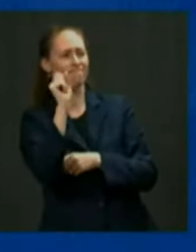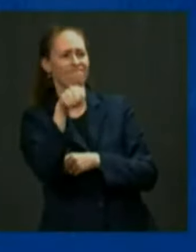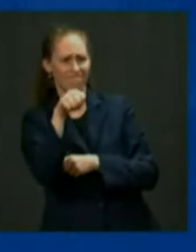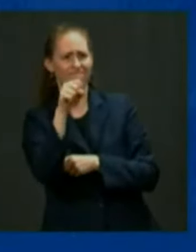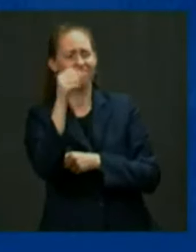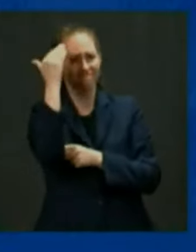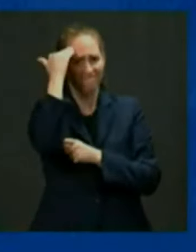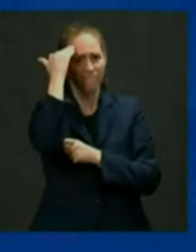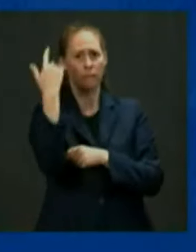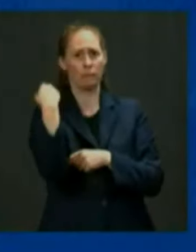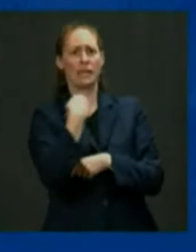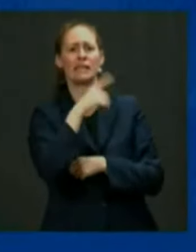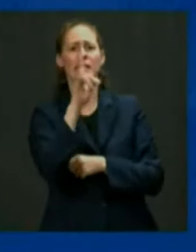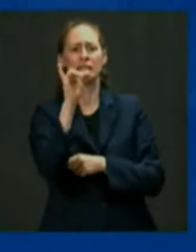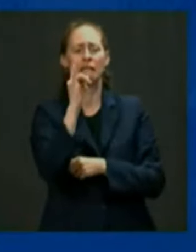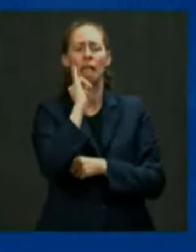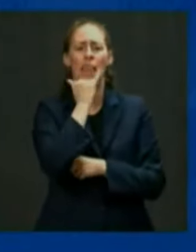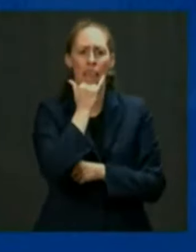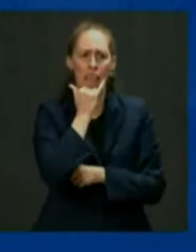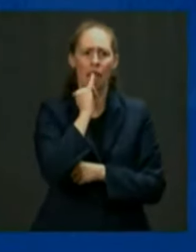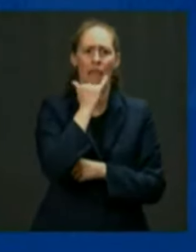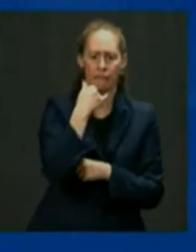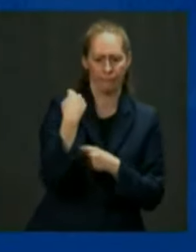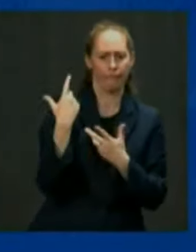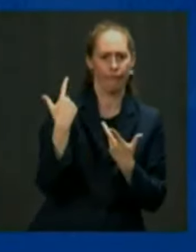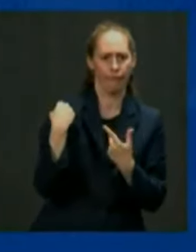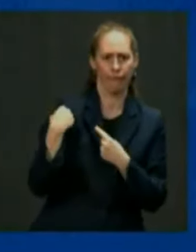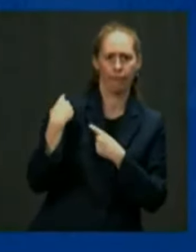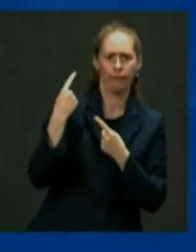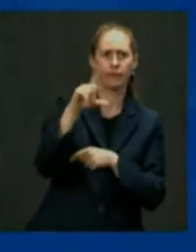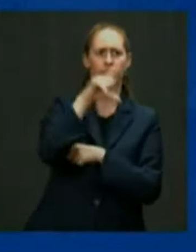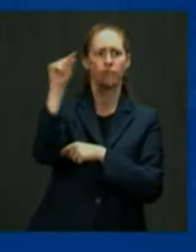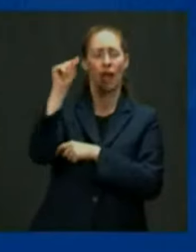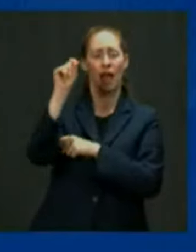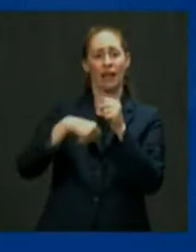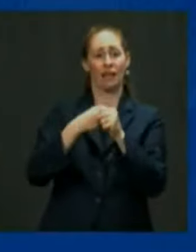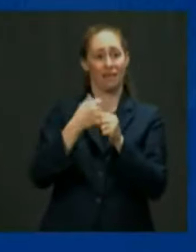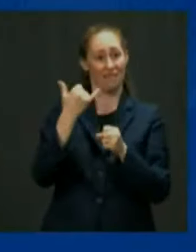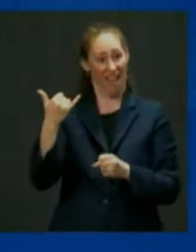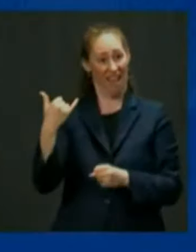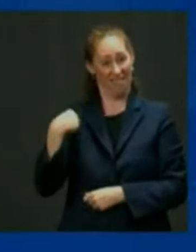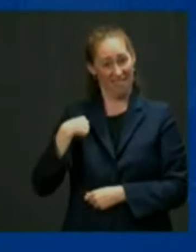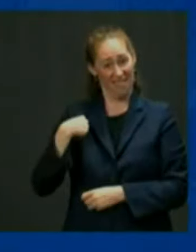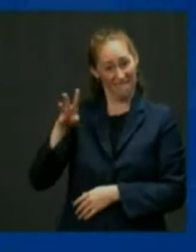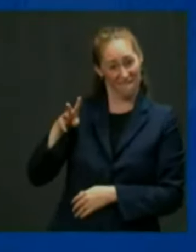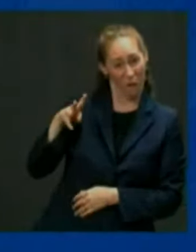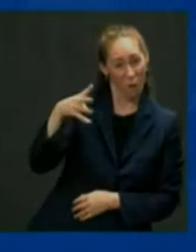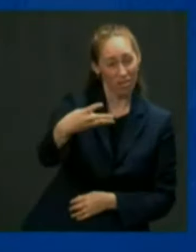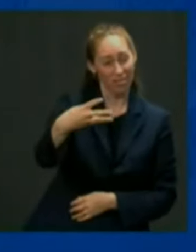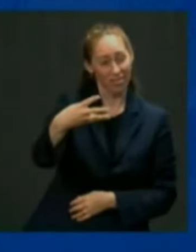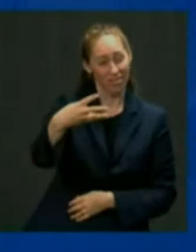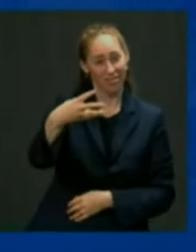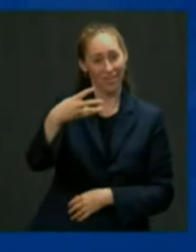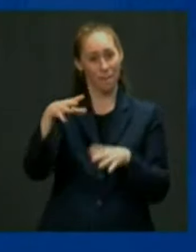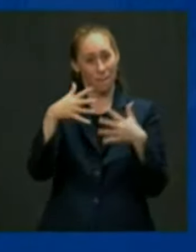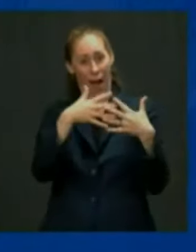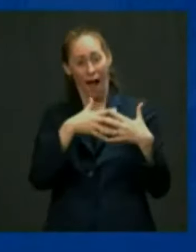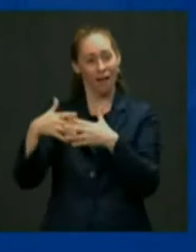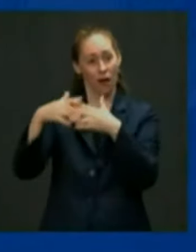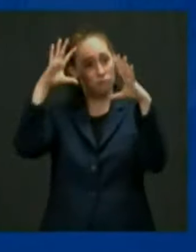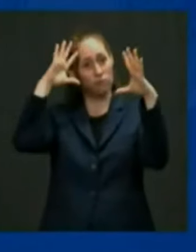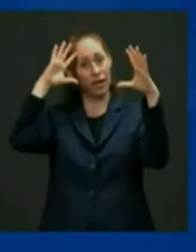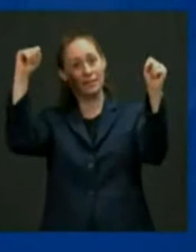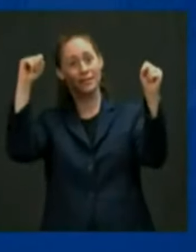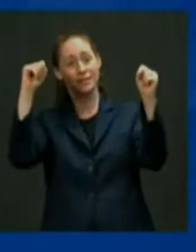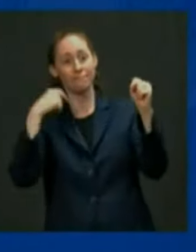past 2 decades. I'm now the 4th American president to preside over war in Afghanistan, 2 Democrats